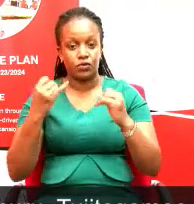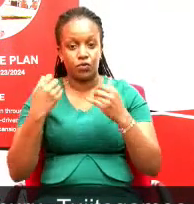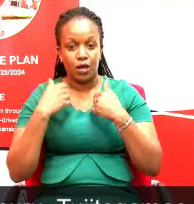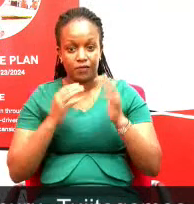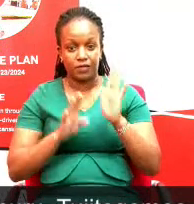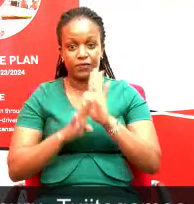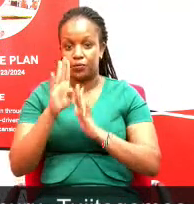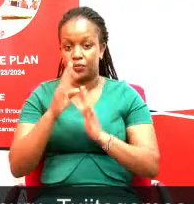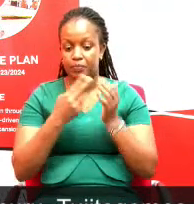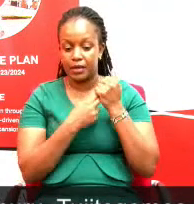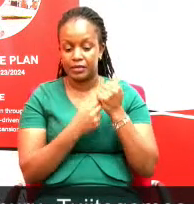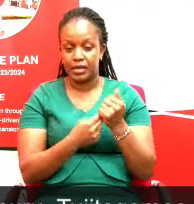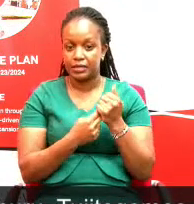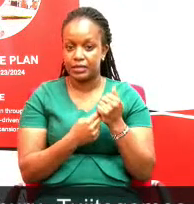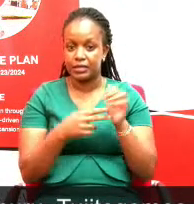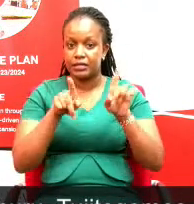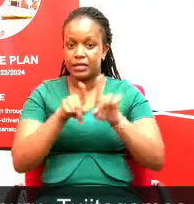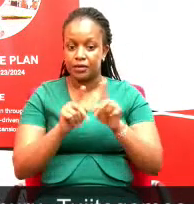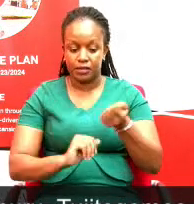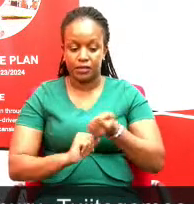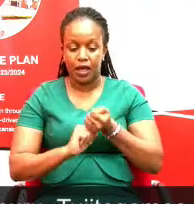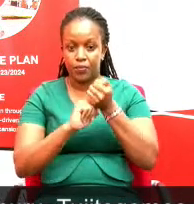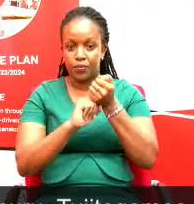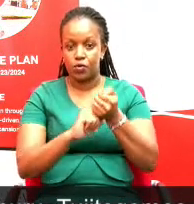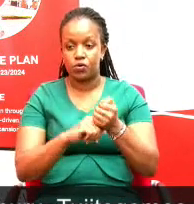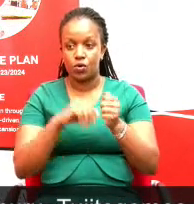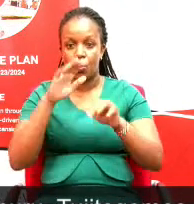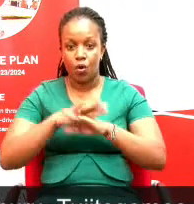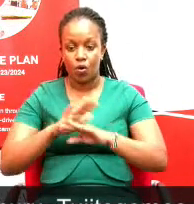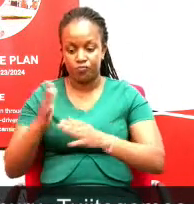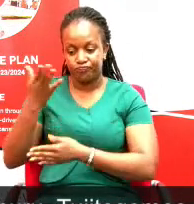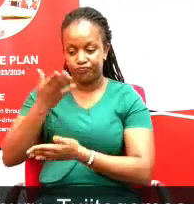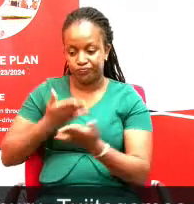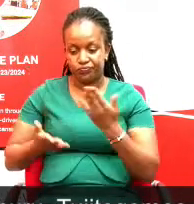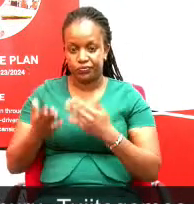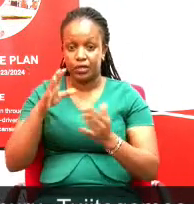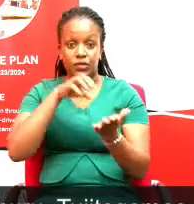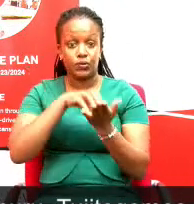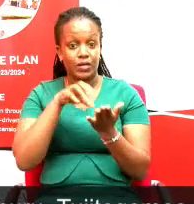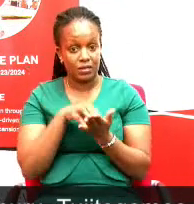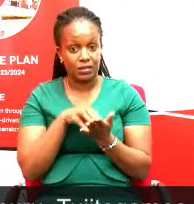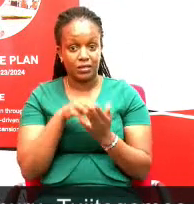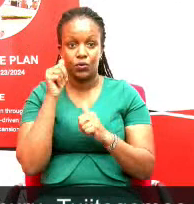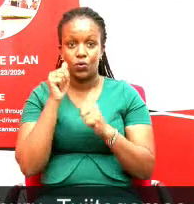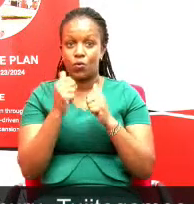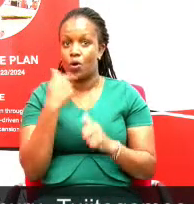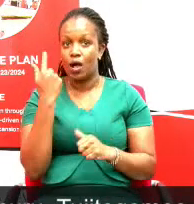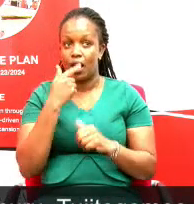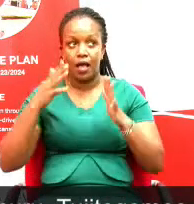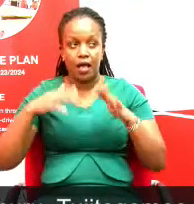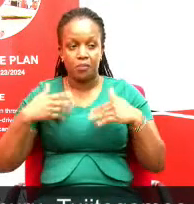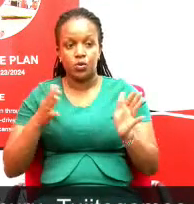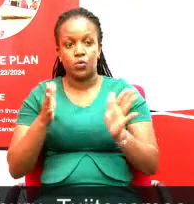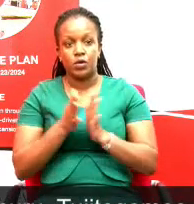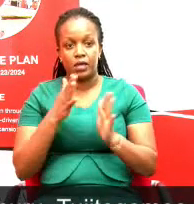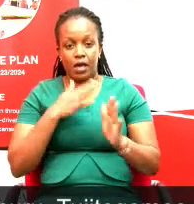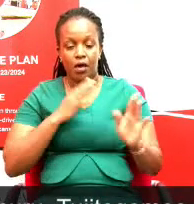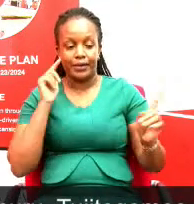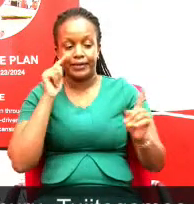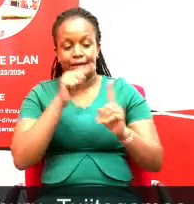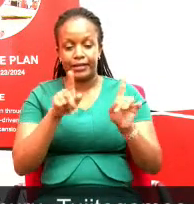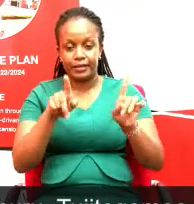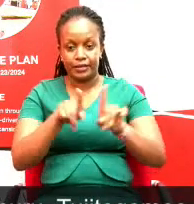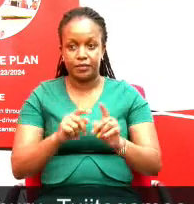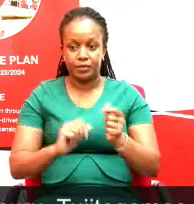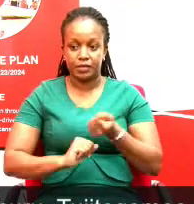partners and support for a number of credible international institutions who are happy with our reform targets, and they are all supporting